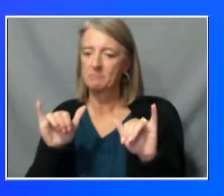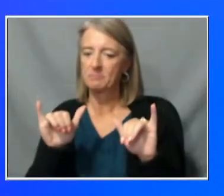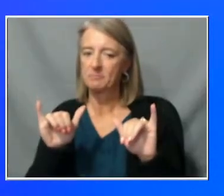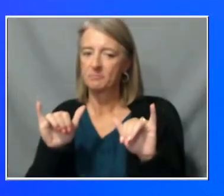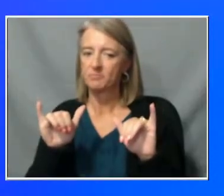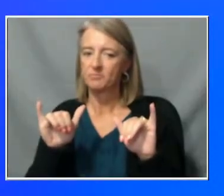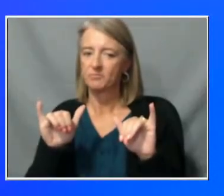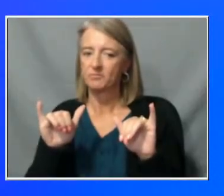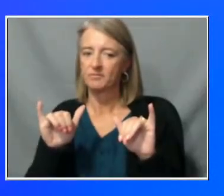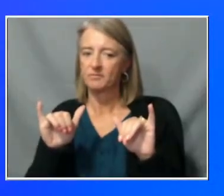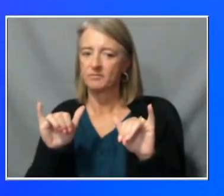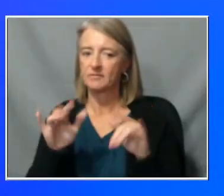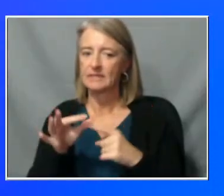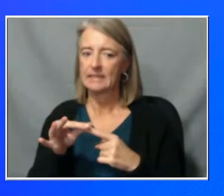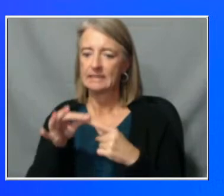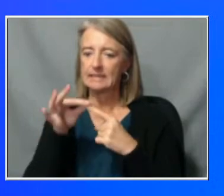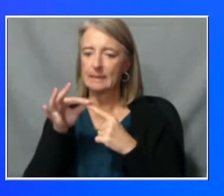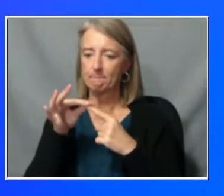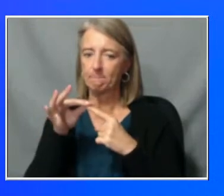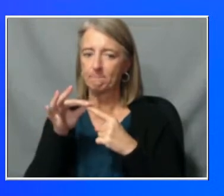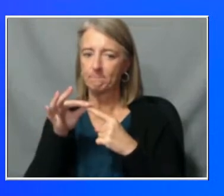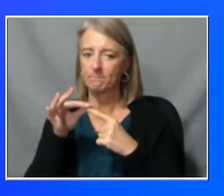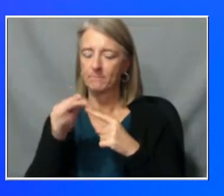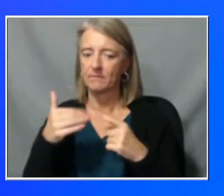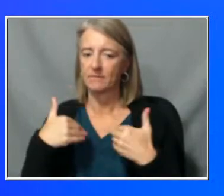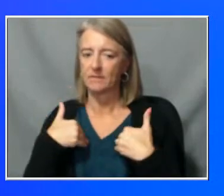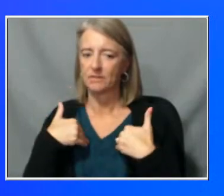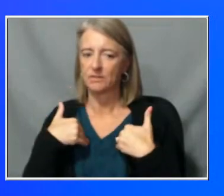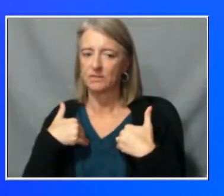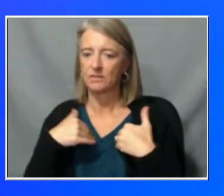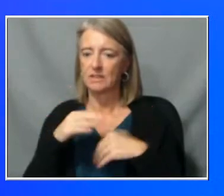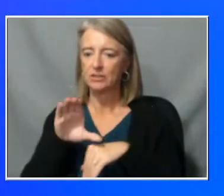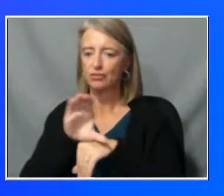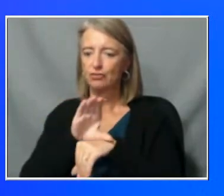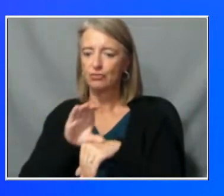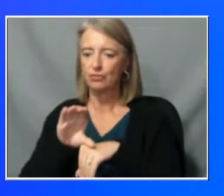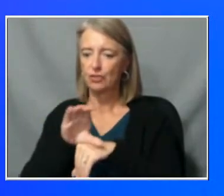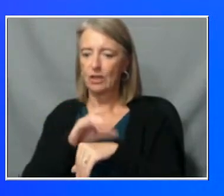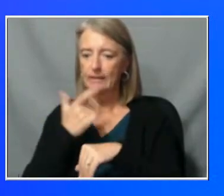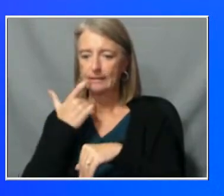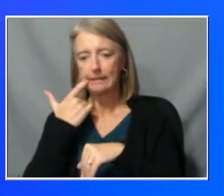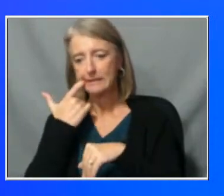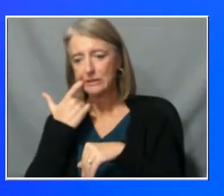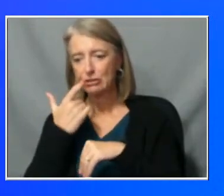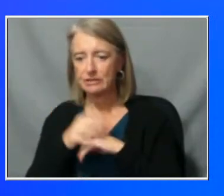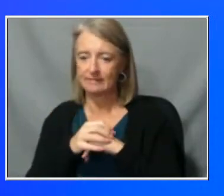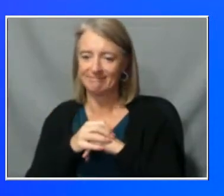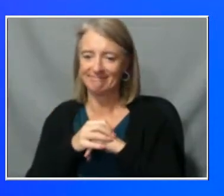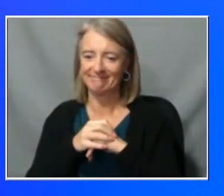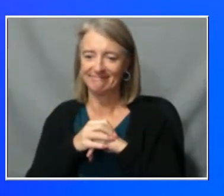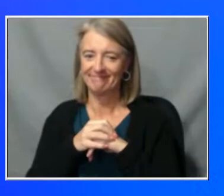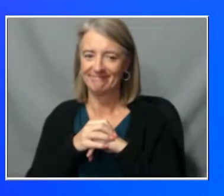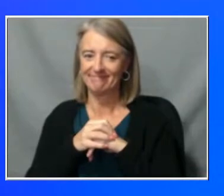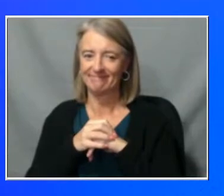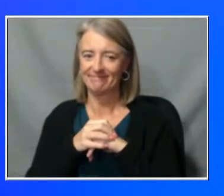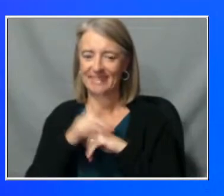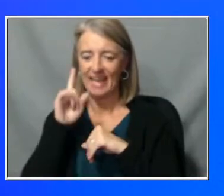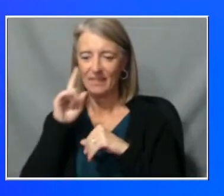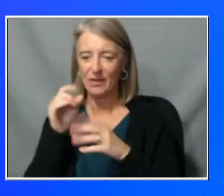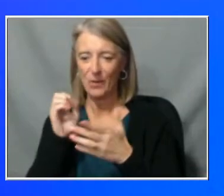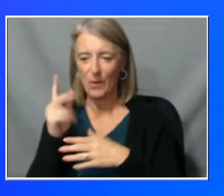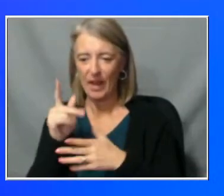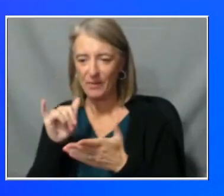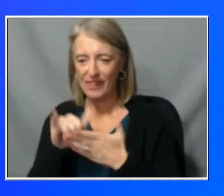that, except I have a chocolate addiction. I think we're okay with that. Oh,